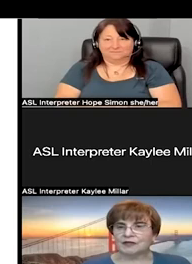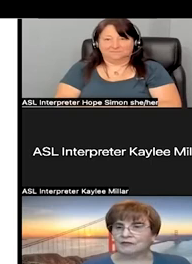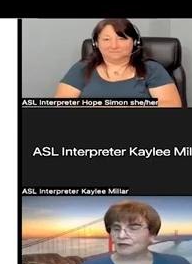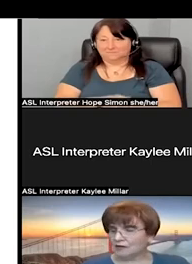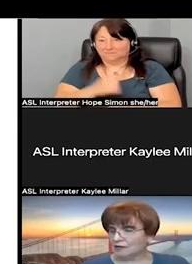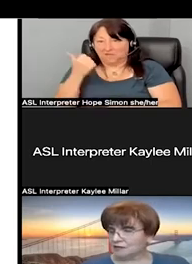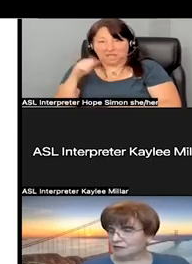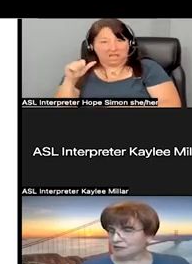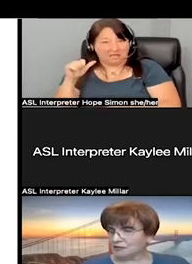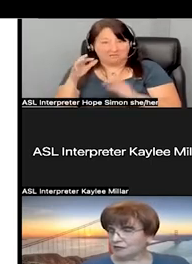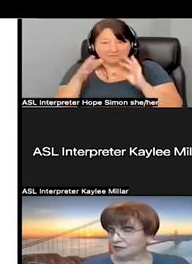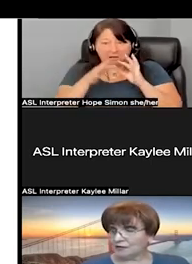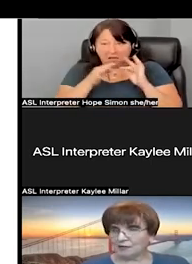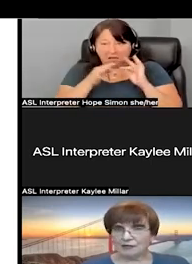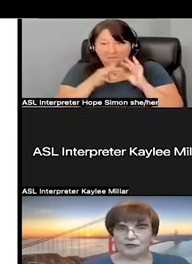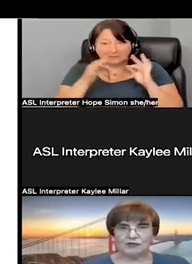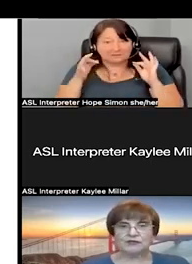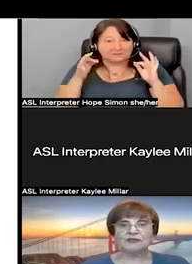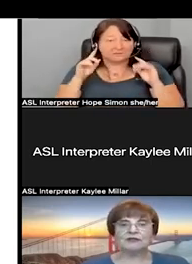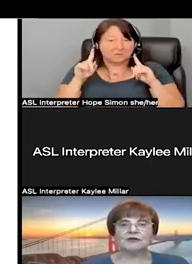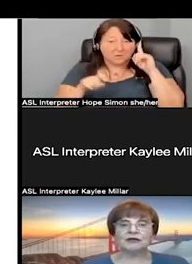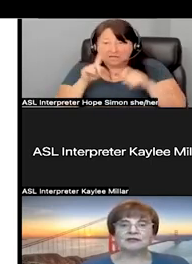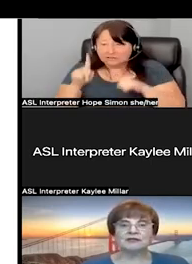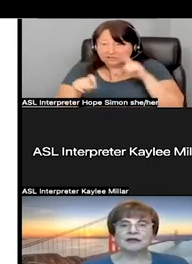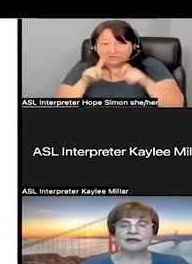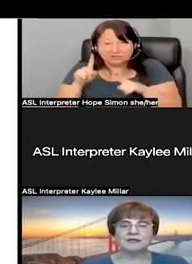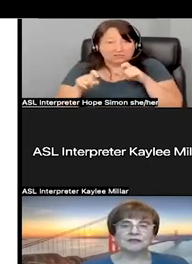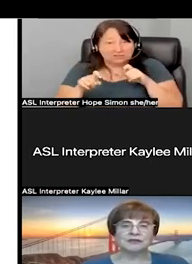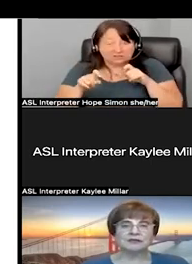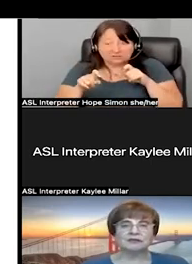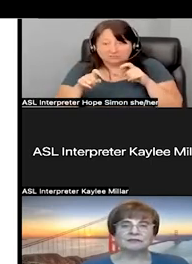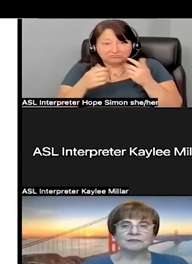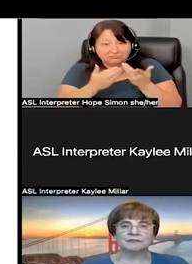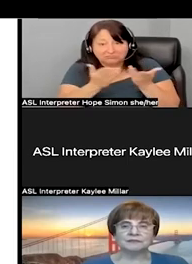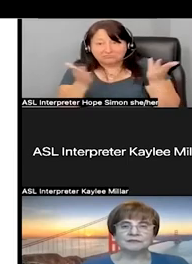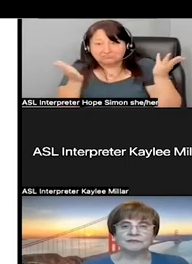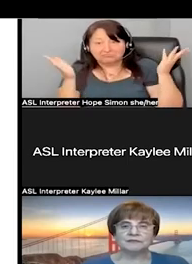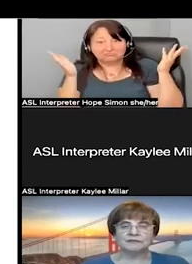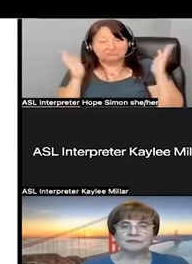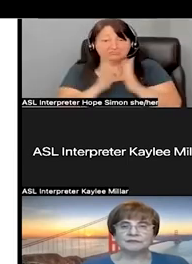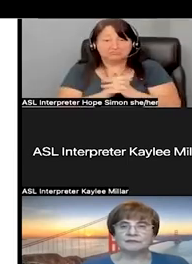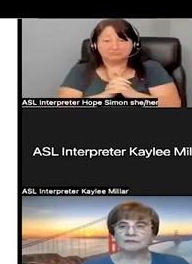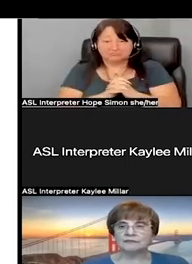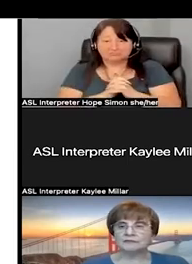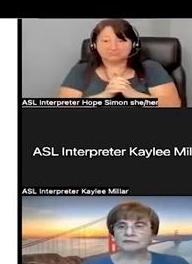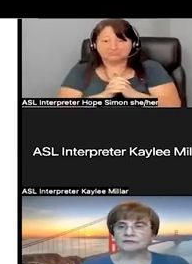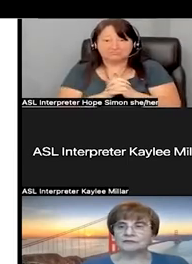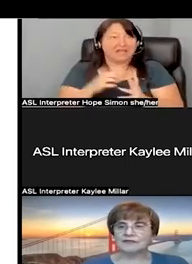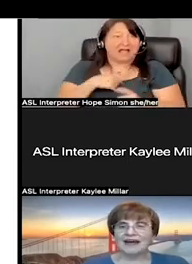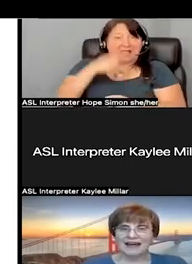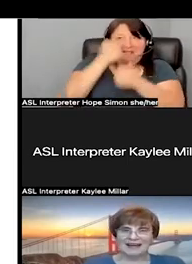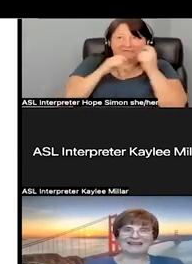Anybody have any comments or that they want to make or questions that they want asked answered? I think everybody's afraid to talk.